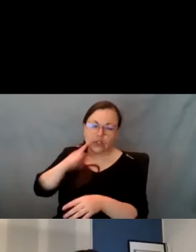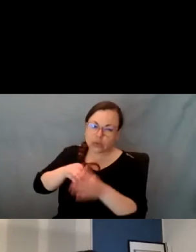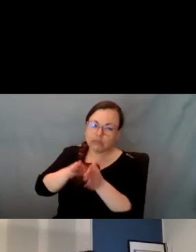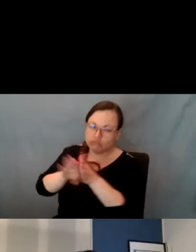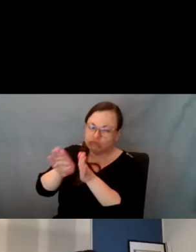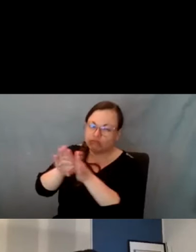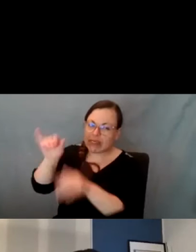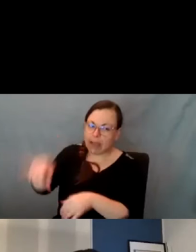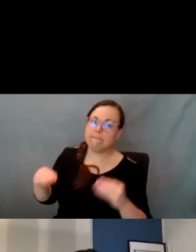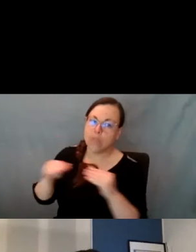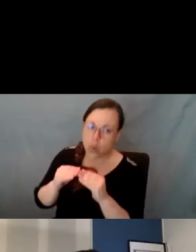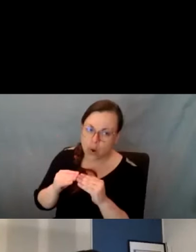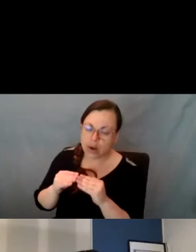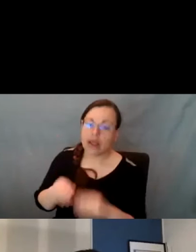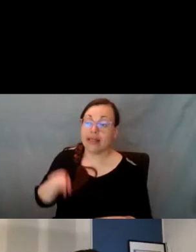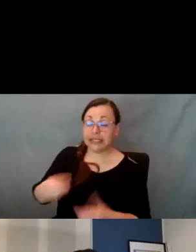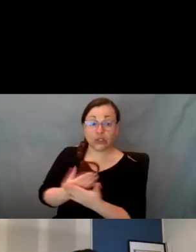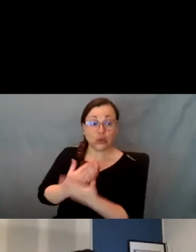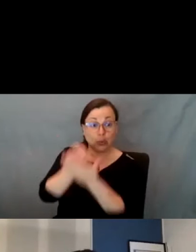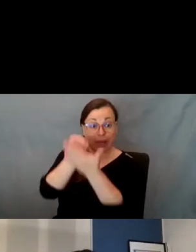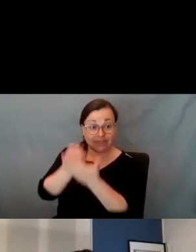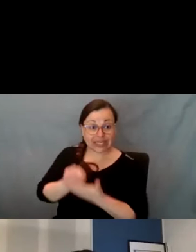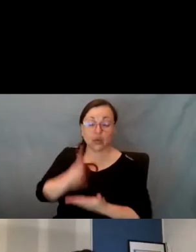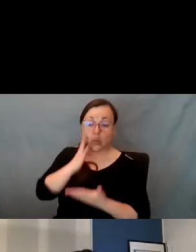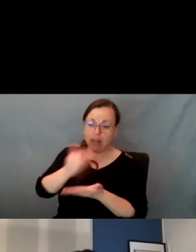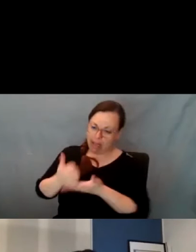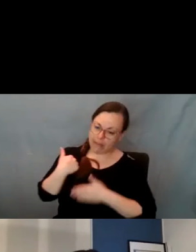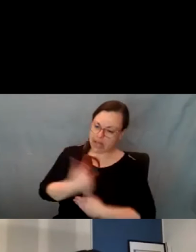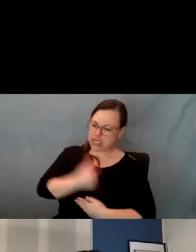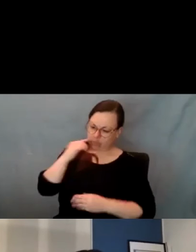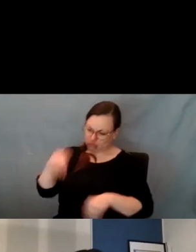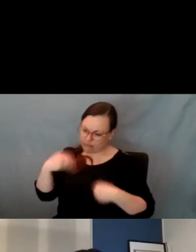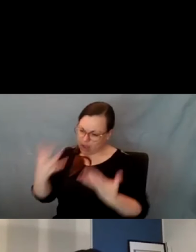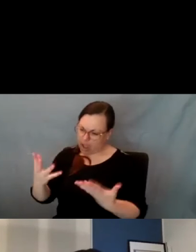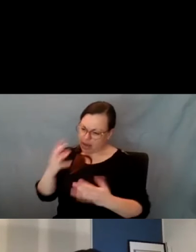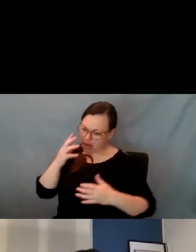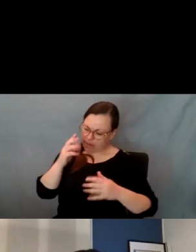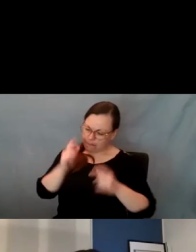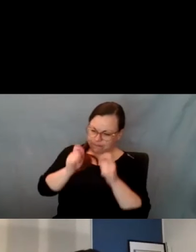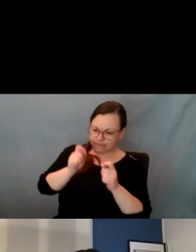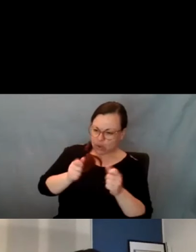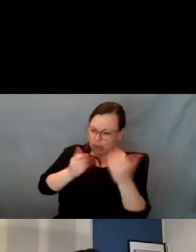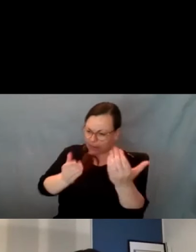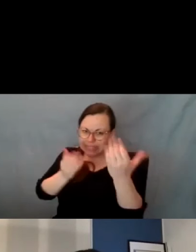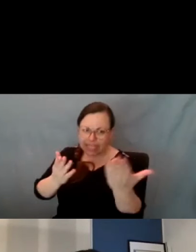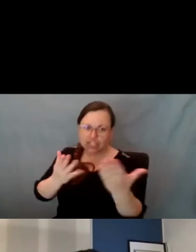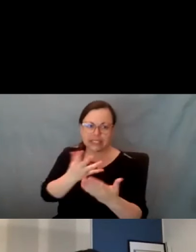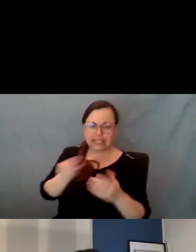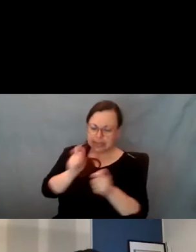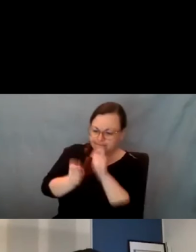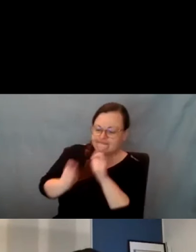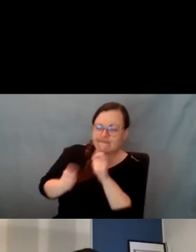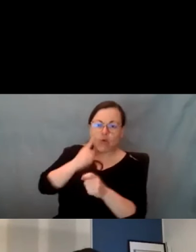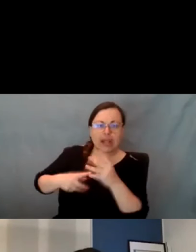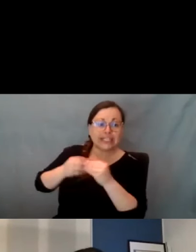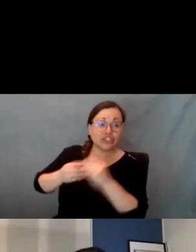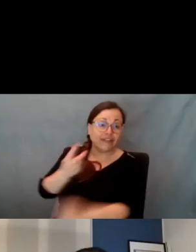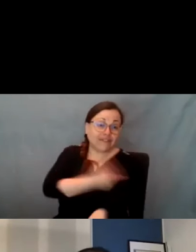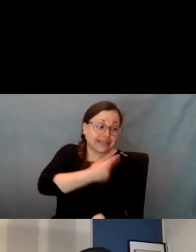will help WHO issue revised recommendations on the use of additional vaccines. Thank you very